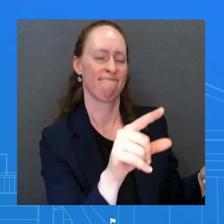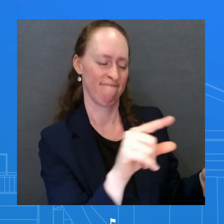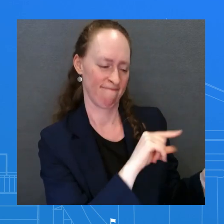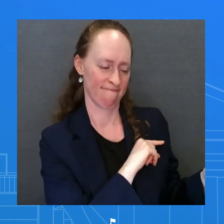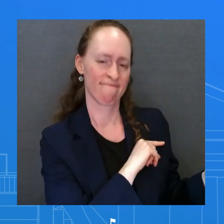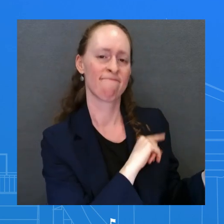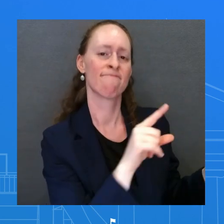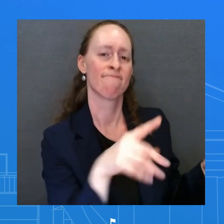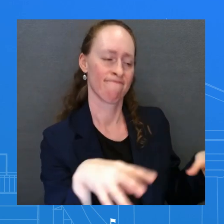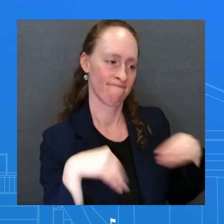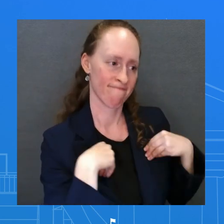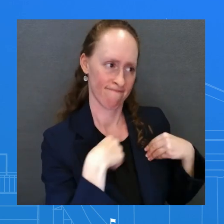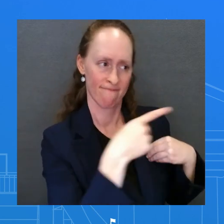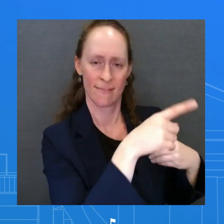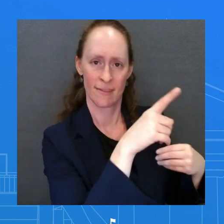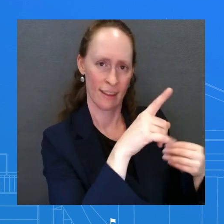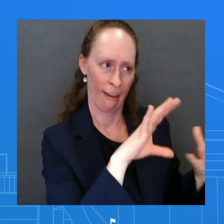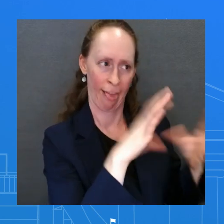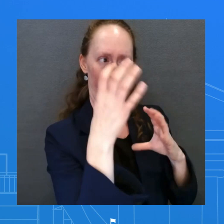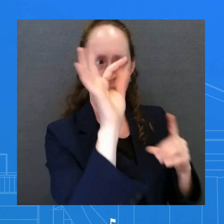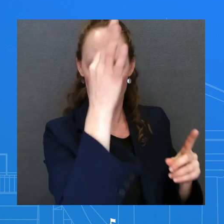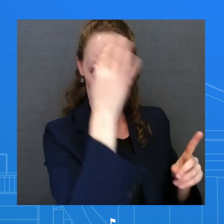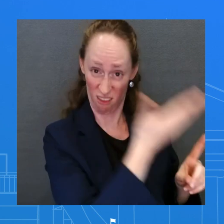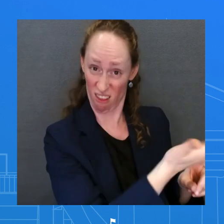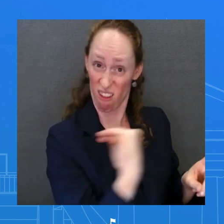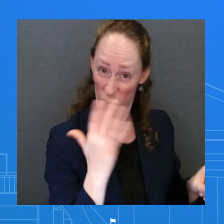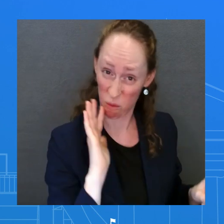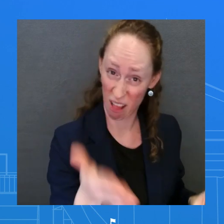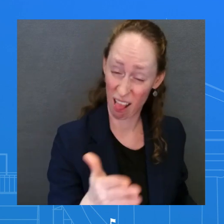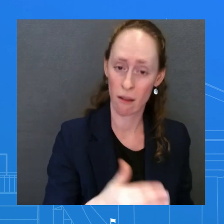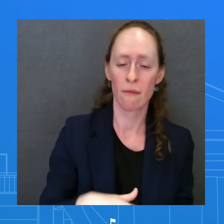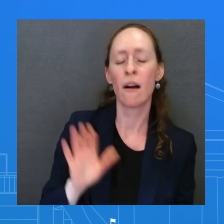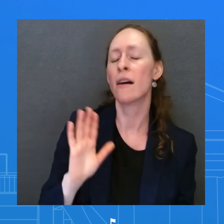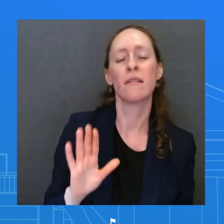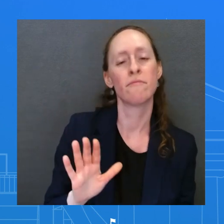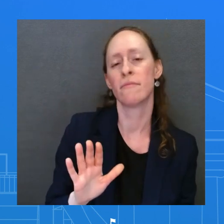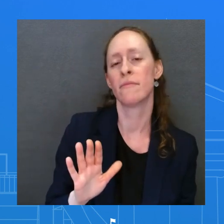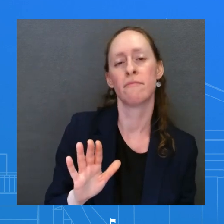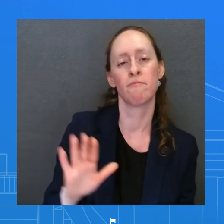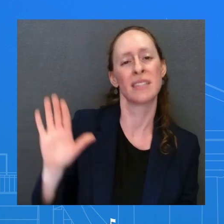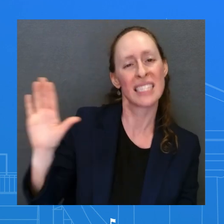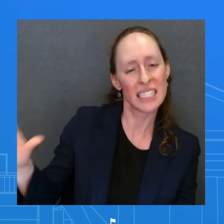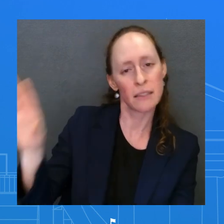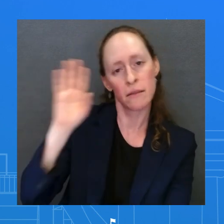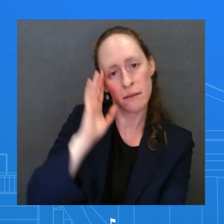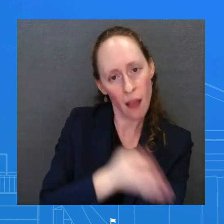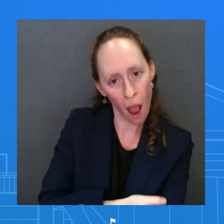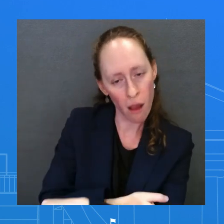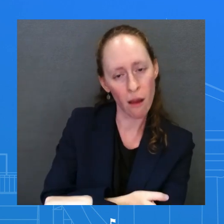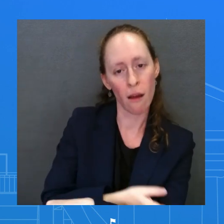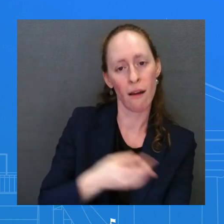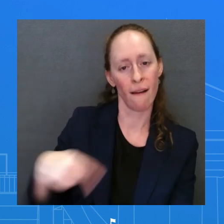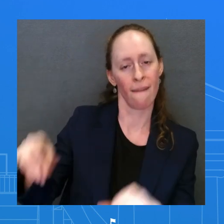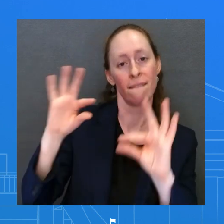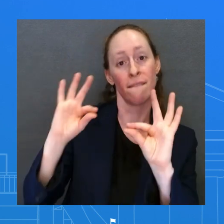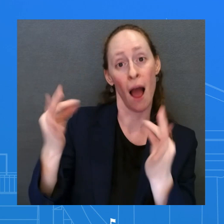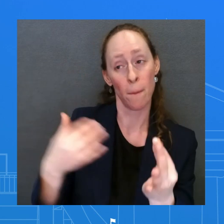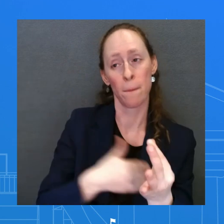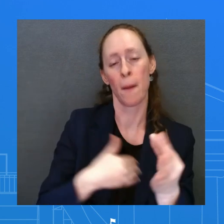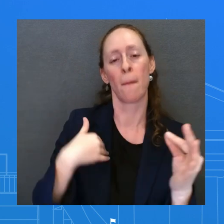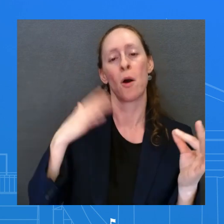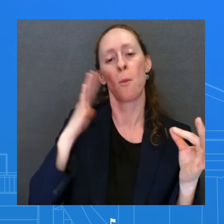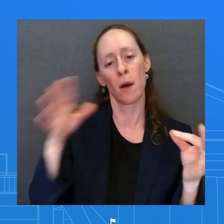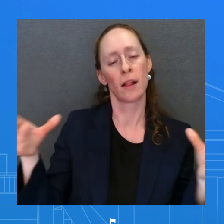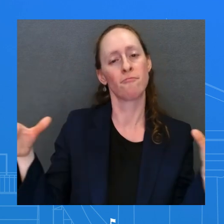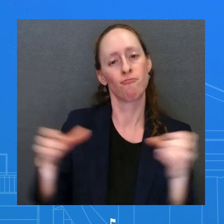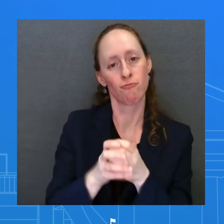is not uncommon for family members to attend events at the White House. You could look at past presidents. I'm sure you have. So that is not